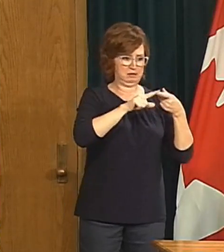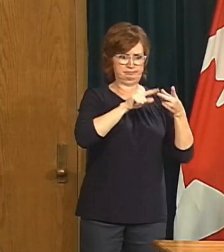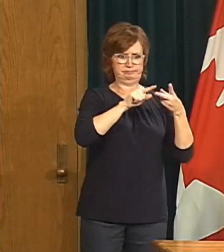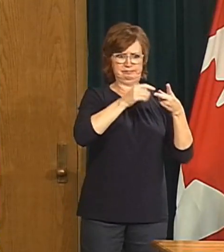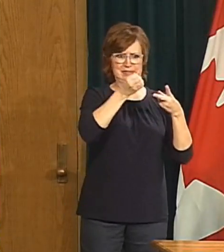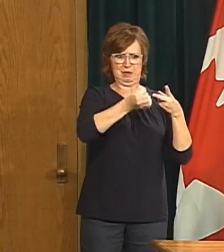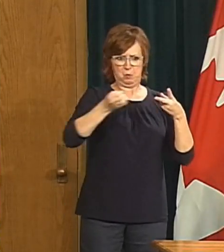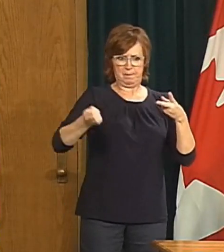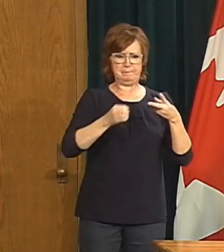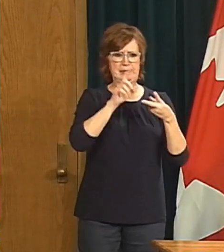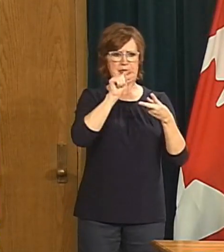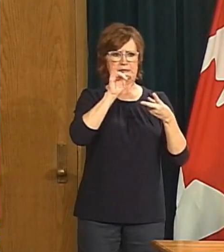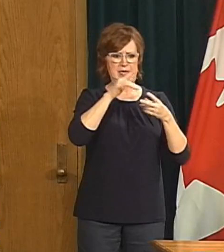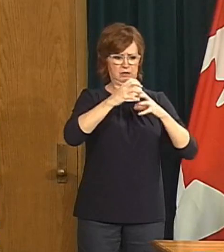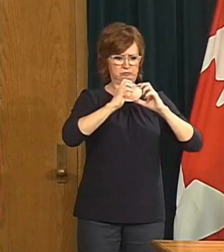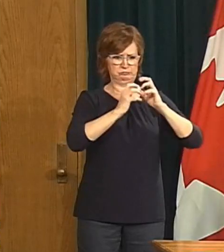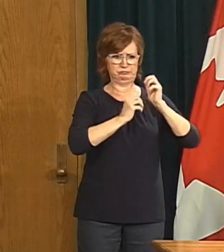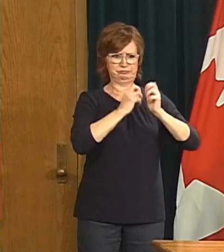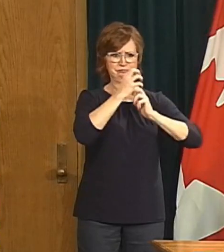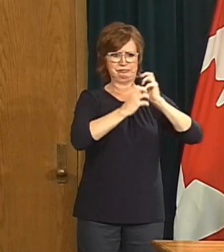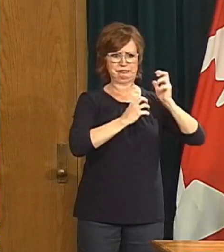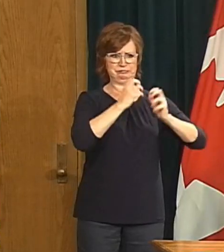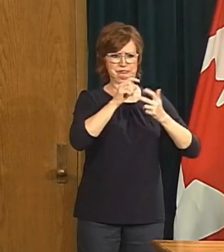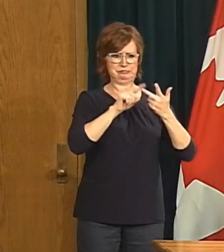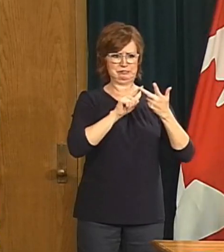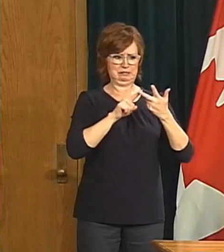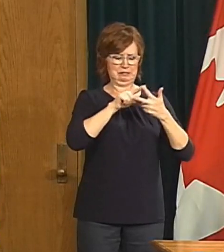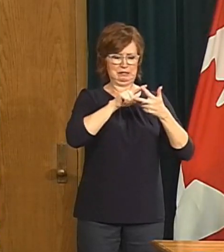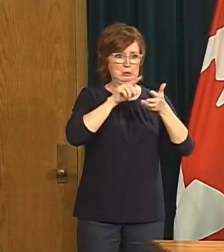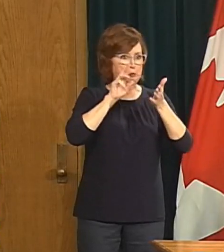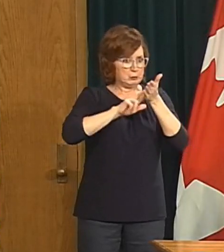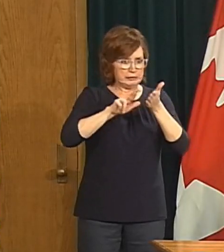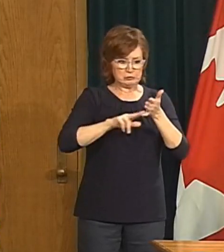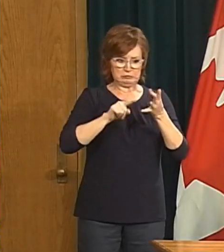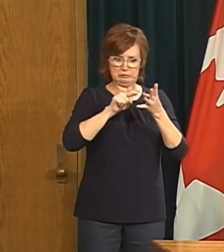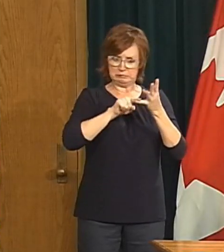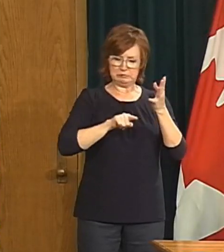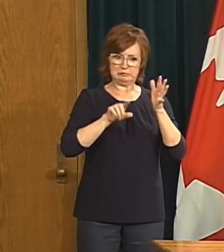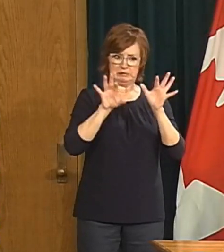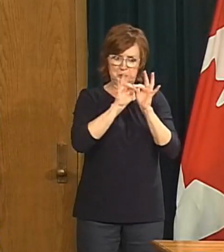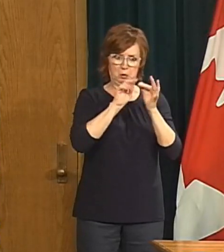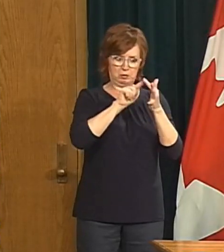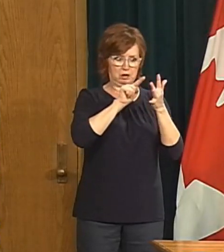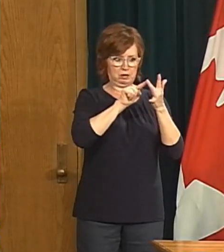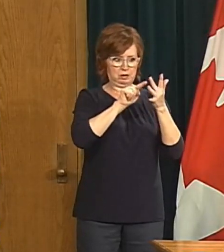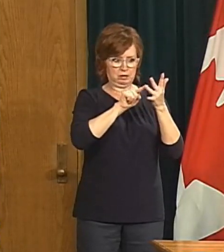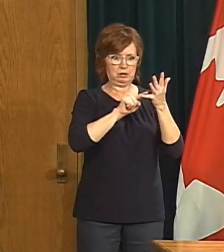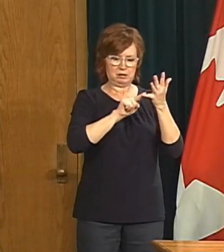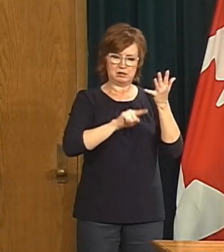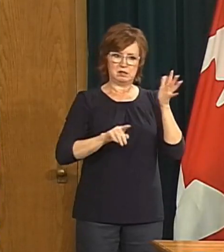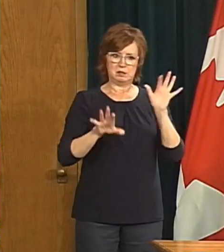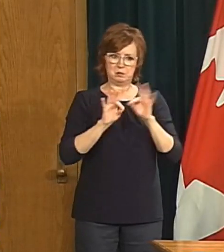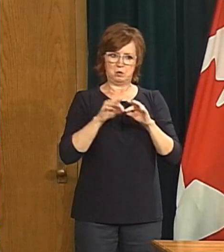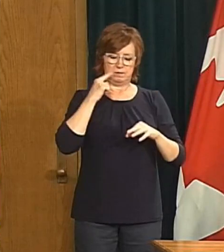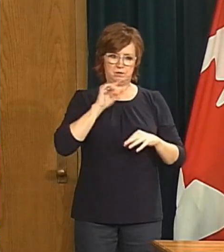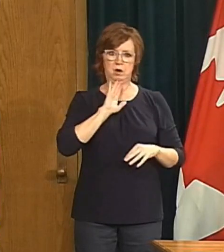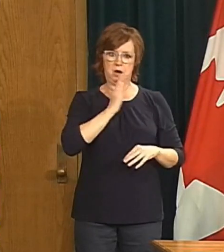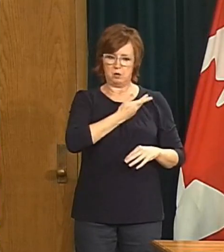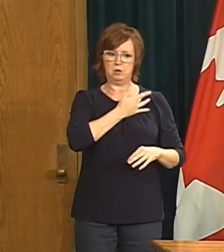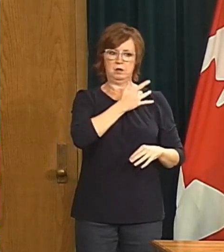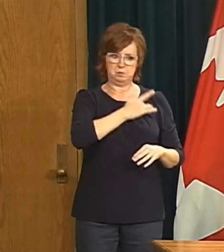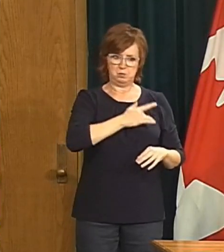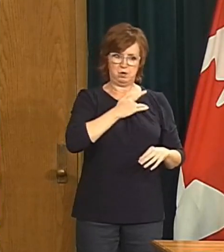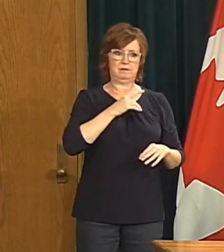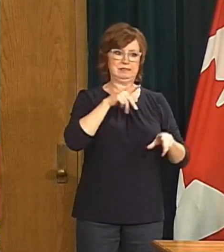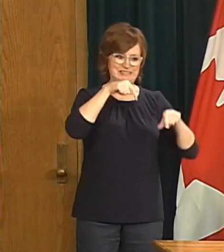to research, and all of that is imperative, not just for food production here in the province, but food